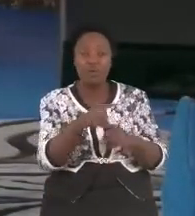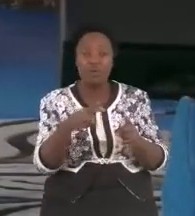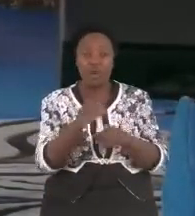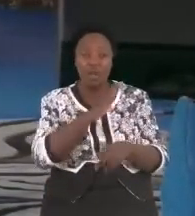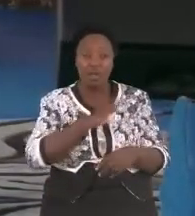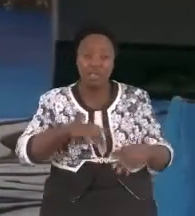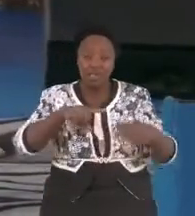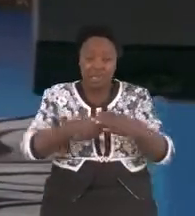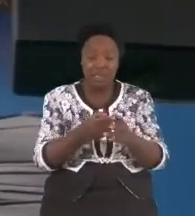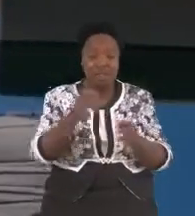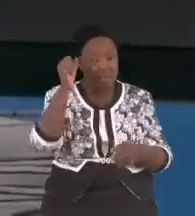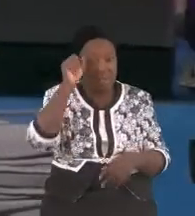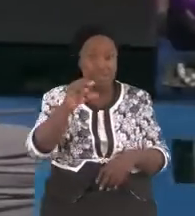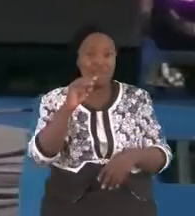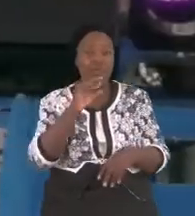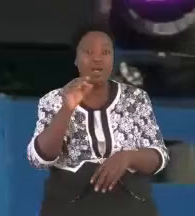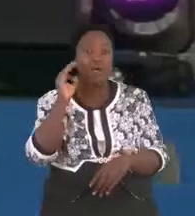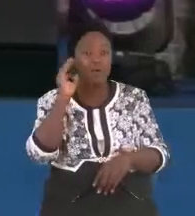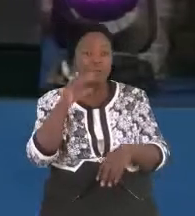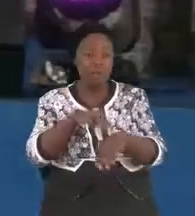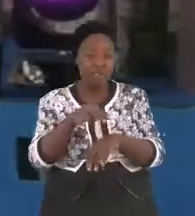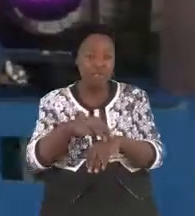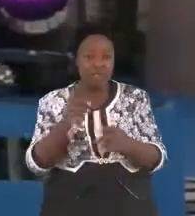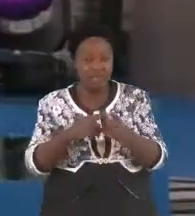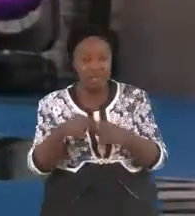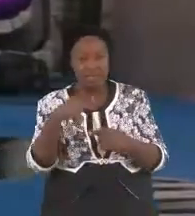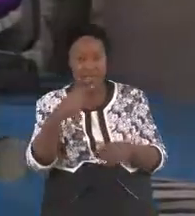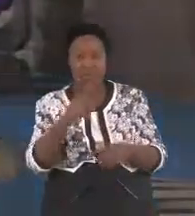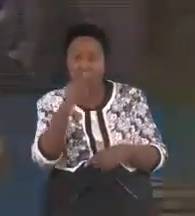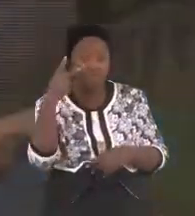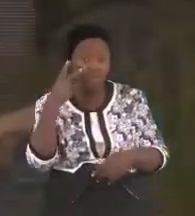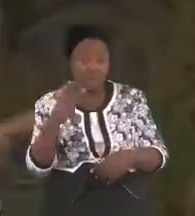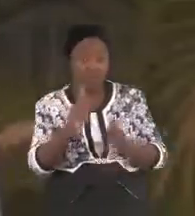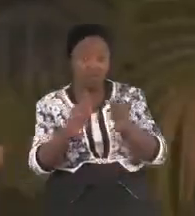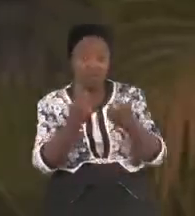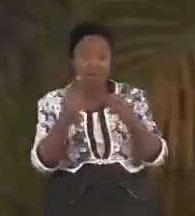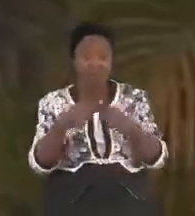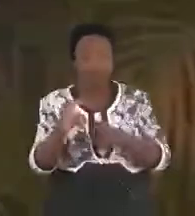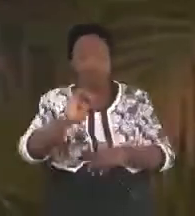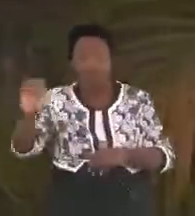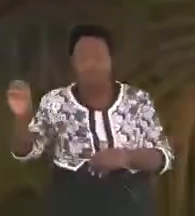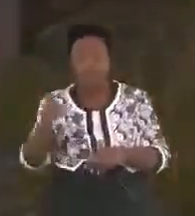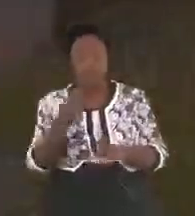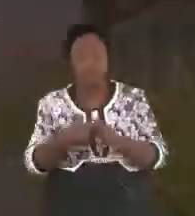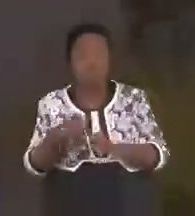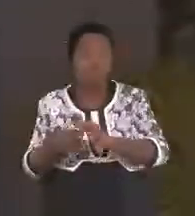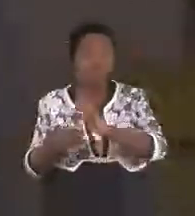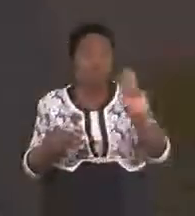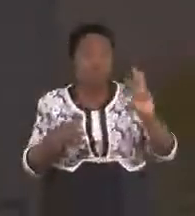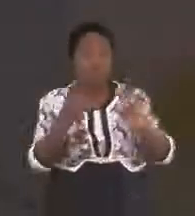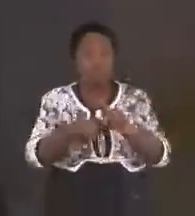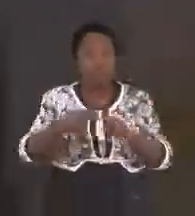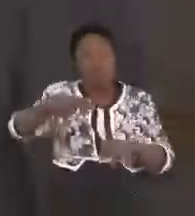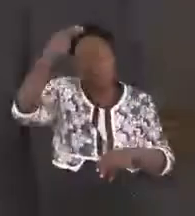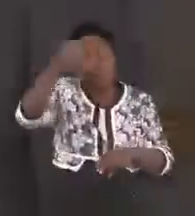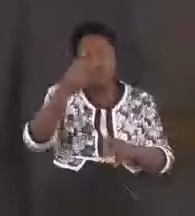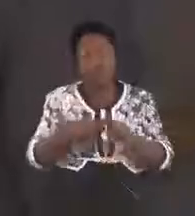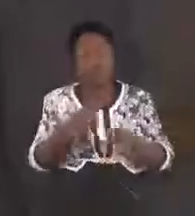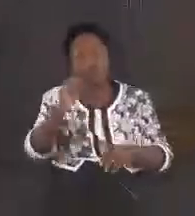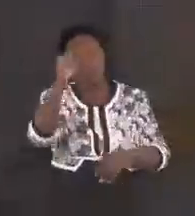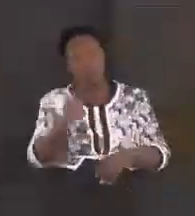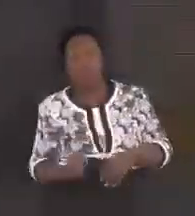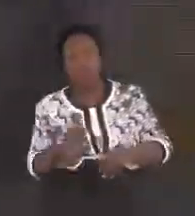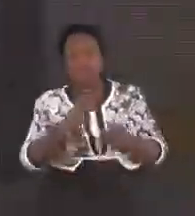And he said, you will see people coming from the east and from the west, from the north, from the south. They will come into